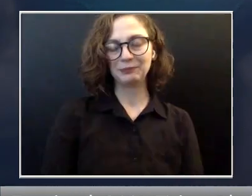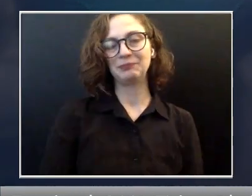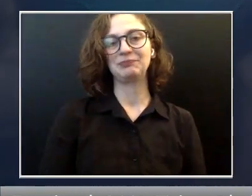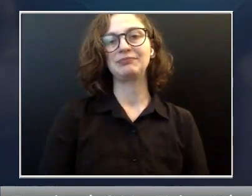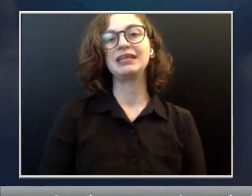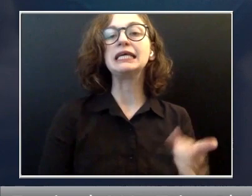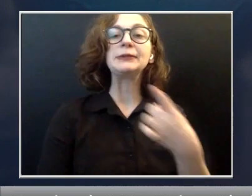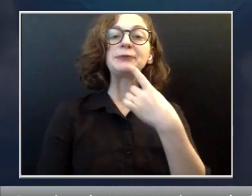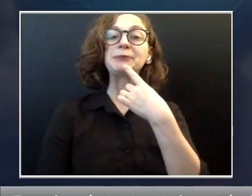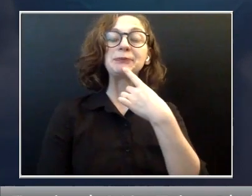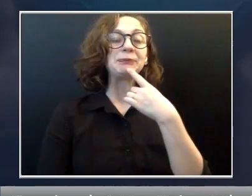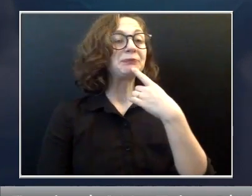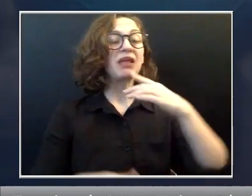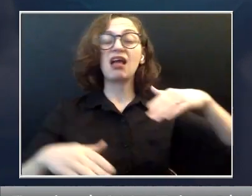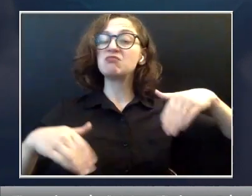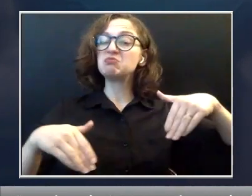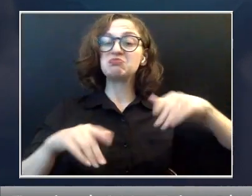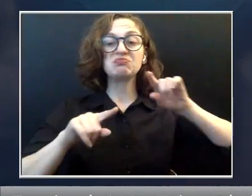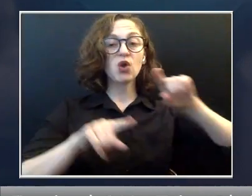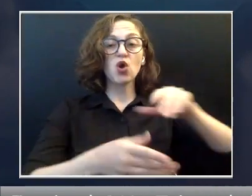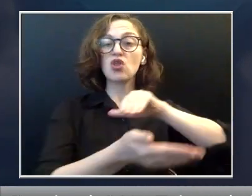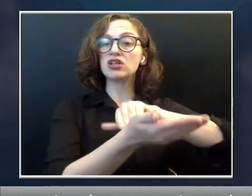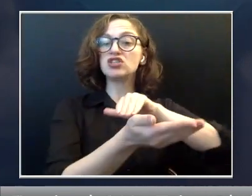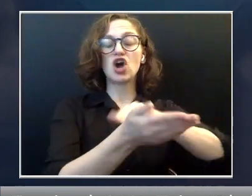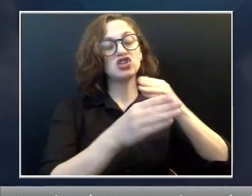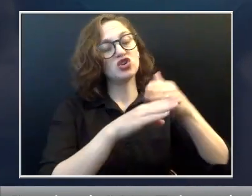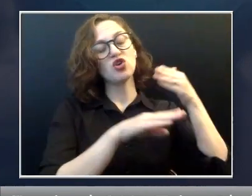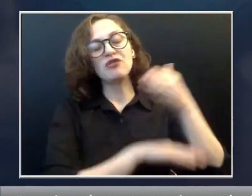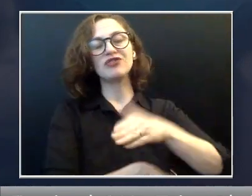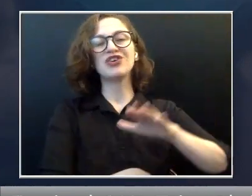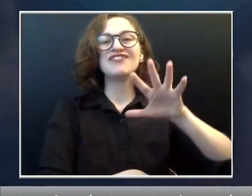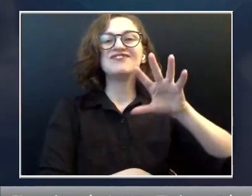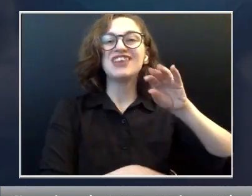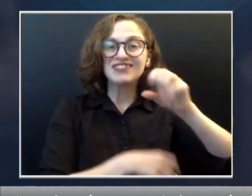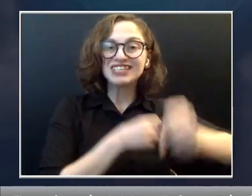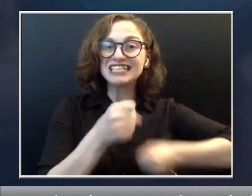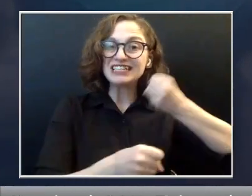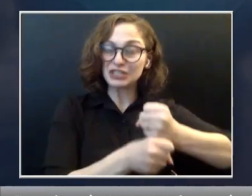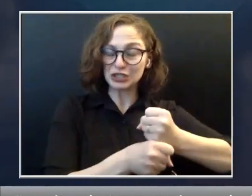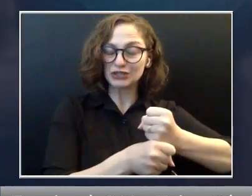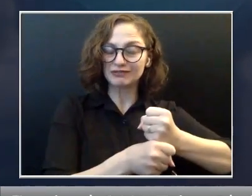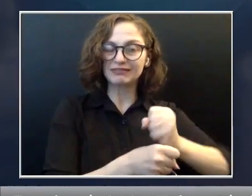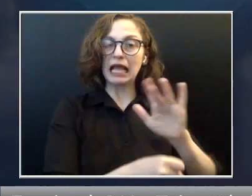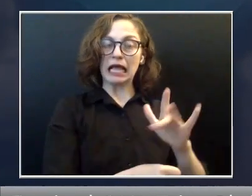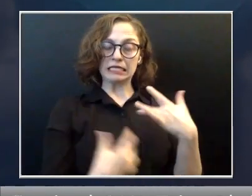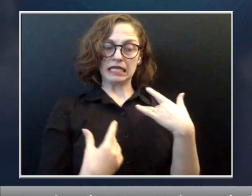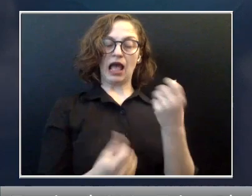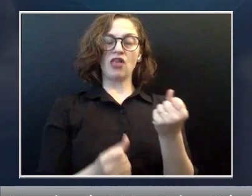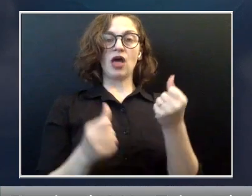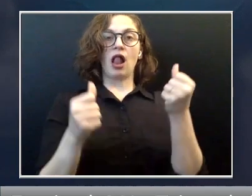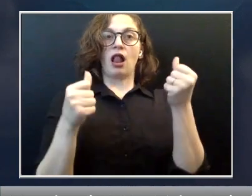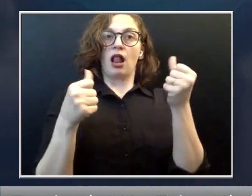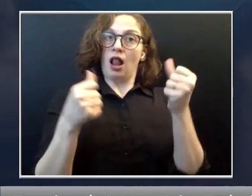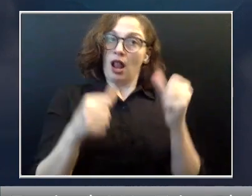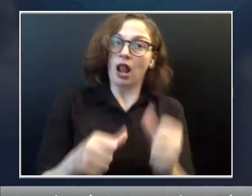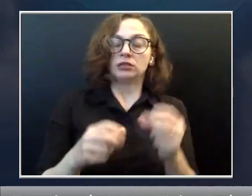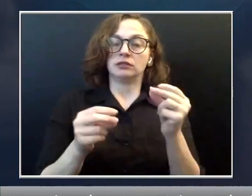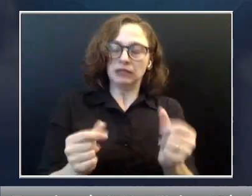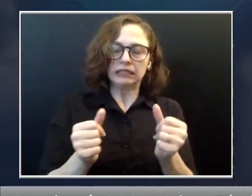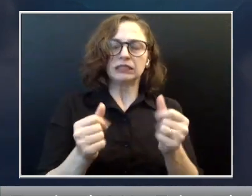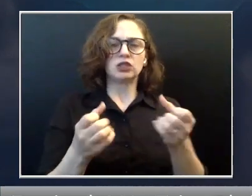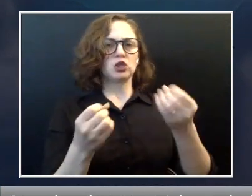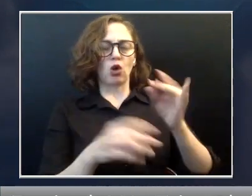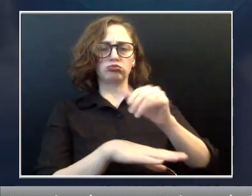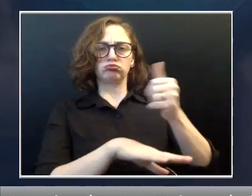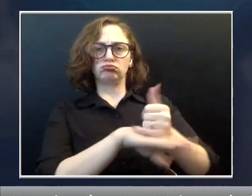more than 50 years. His health deteriorated quickly, though, so he made an appointment, and you'll never guess who in